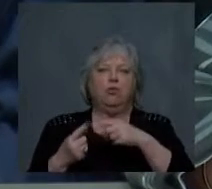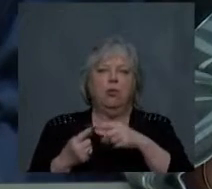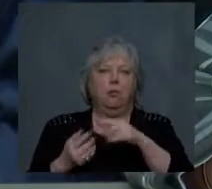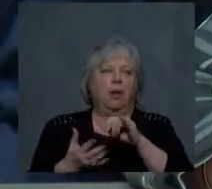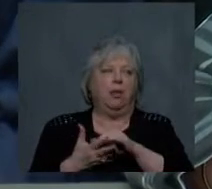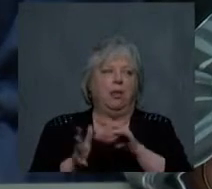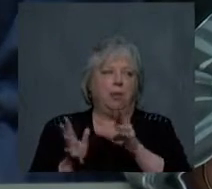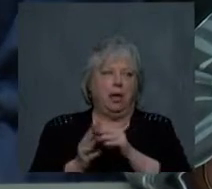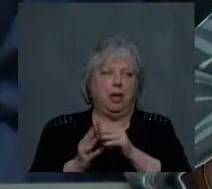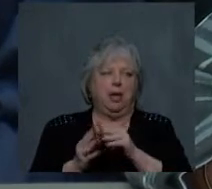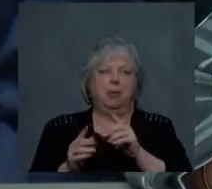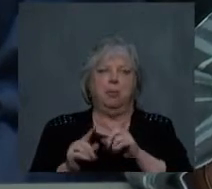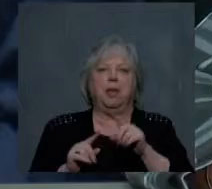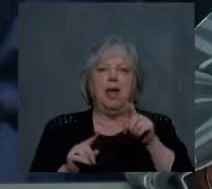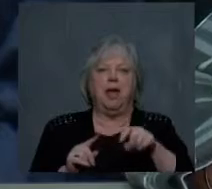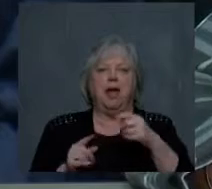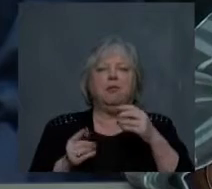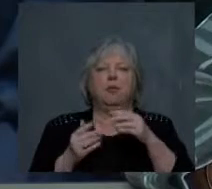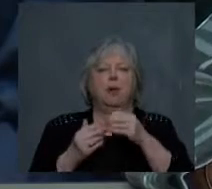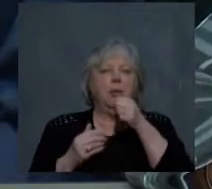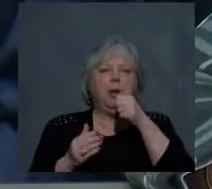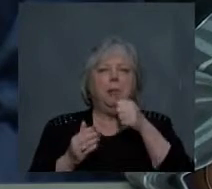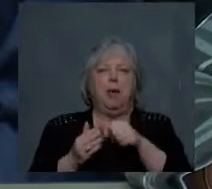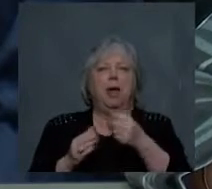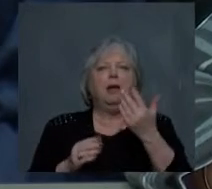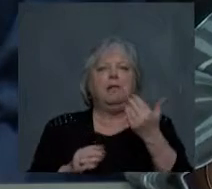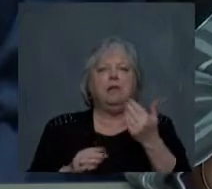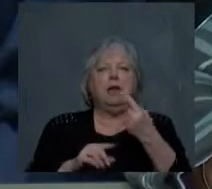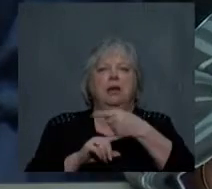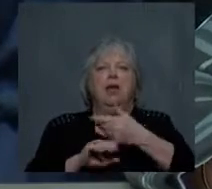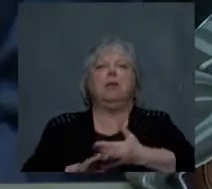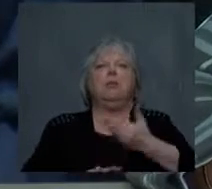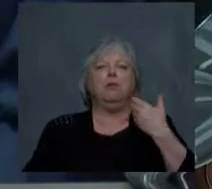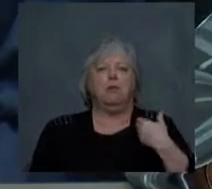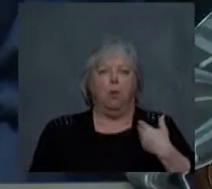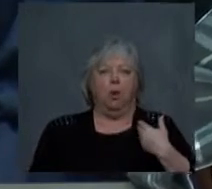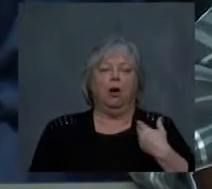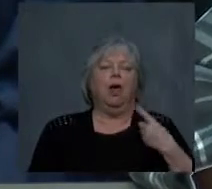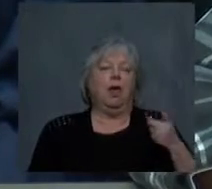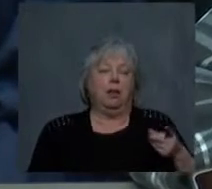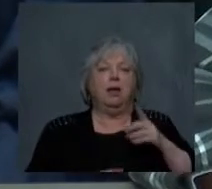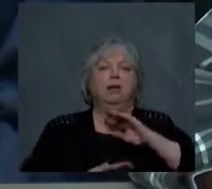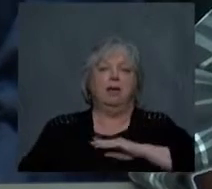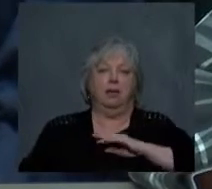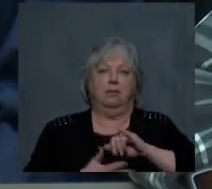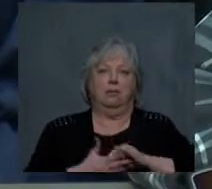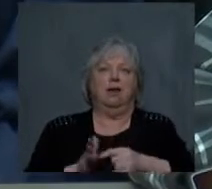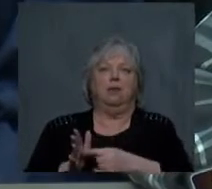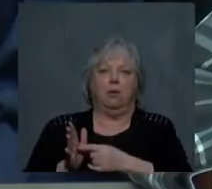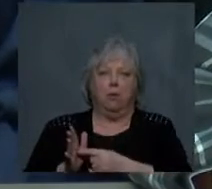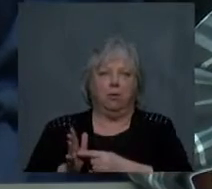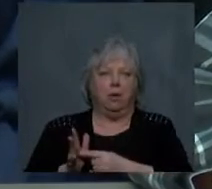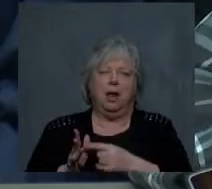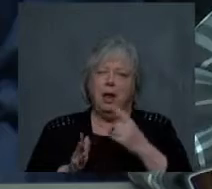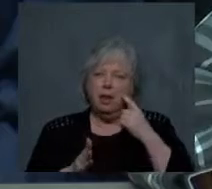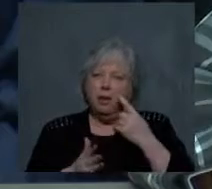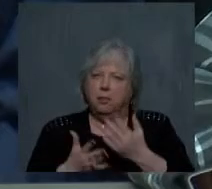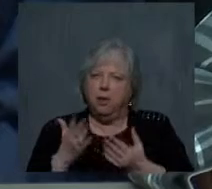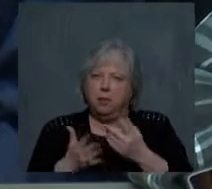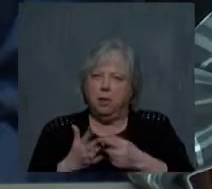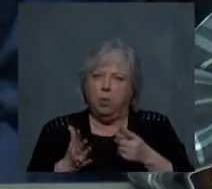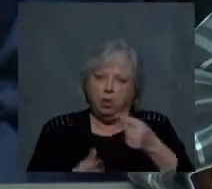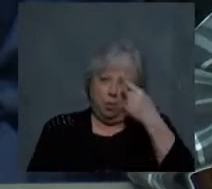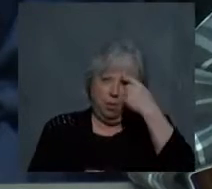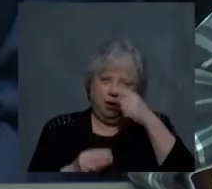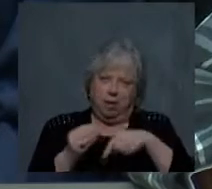notices are to be mailed 15 days prior to the public hearing, which they did meet that requirement. And I think maybe what you may be